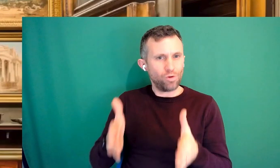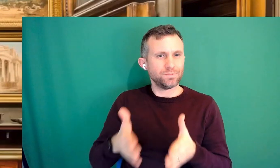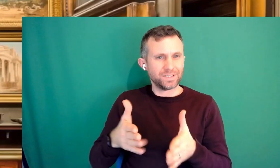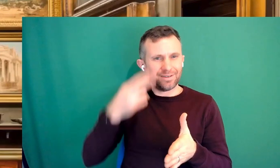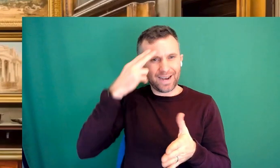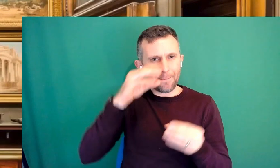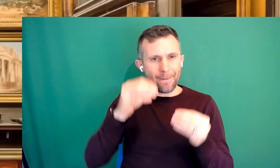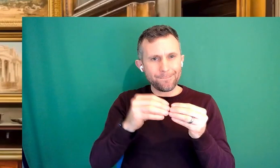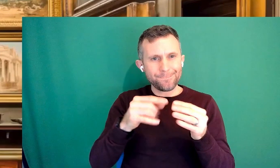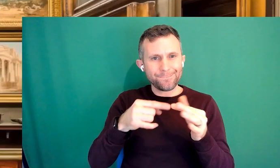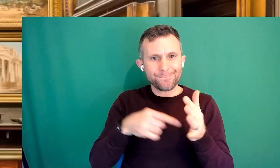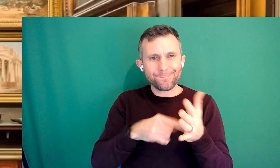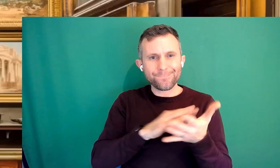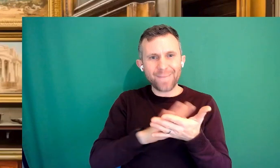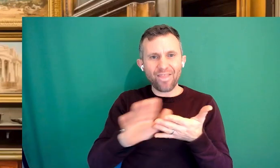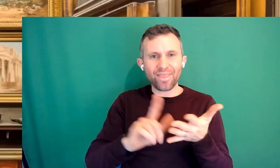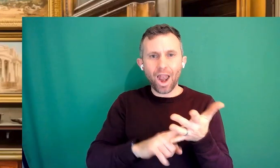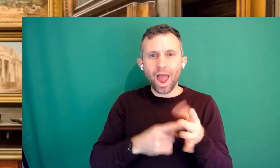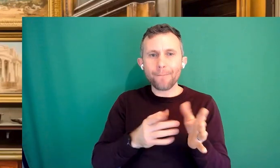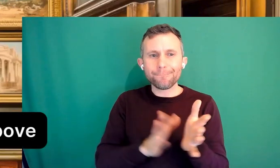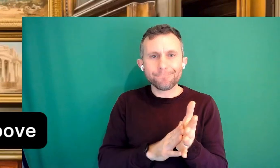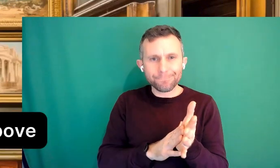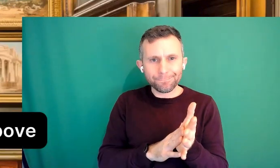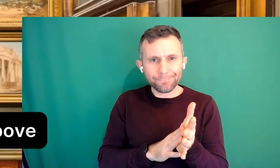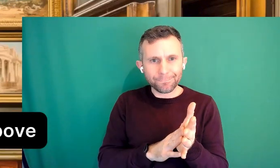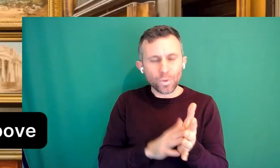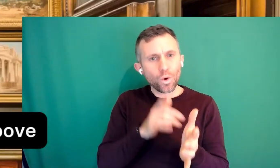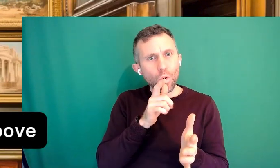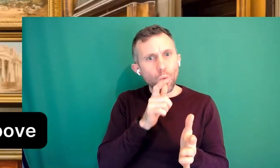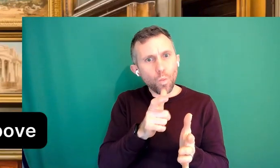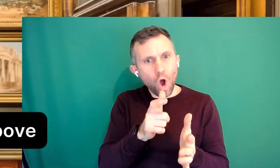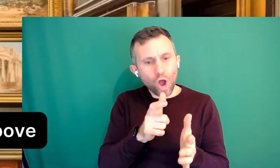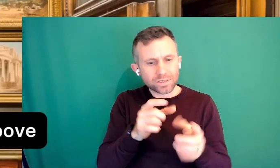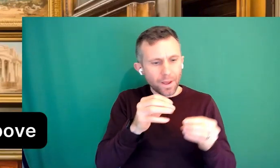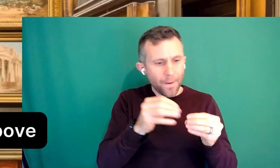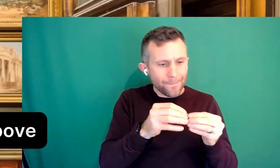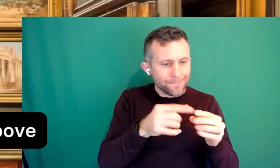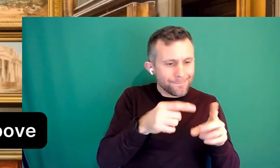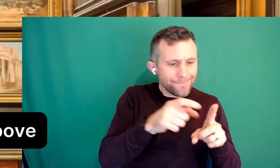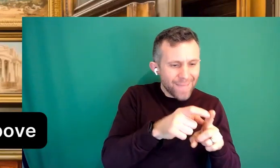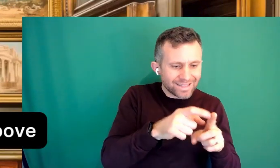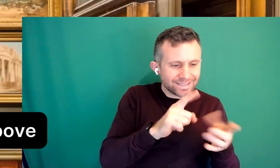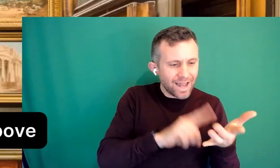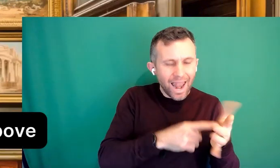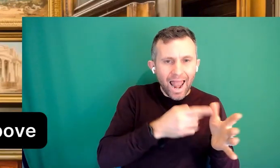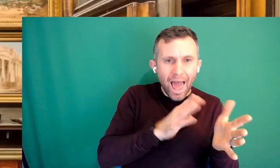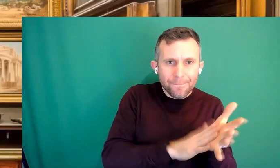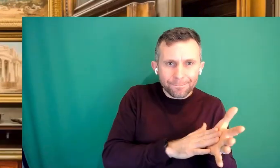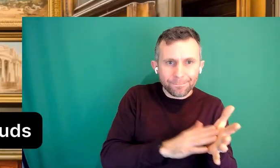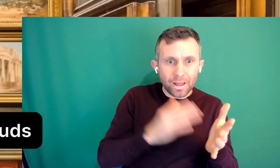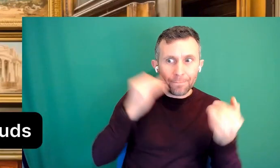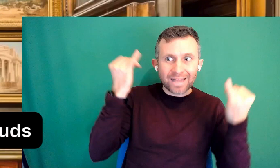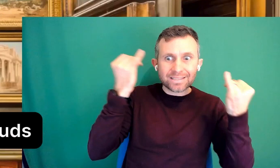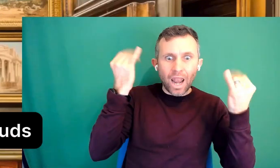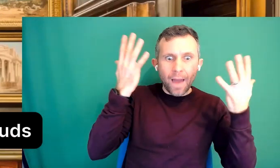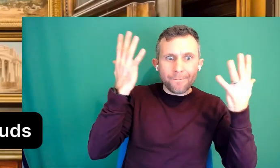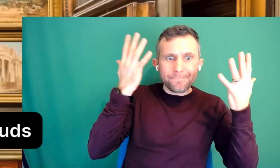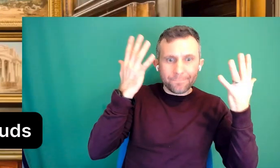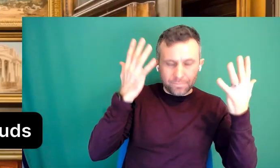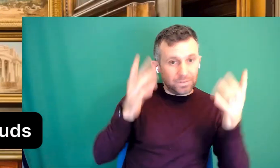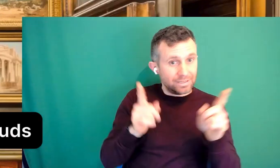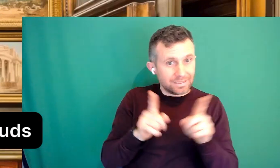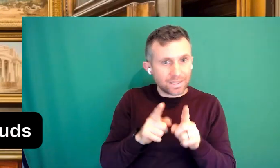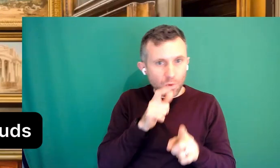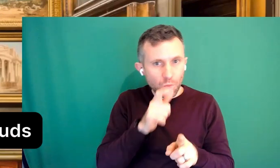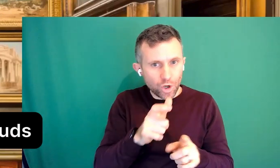the Nymph's Recess. Bright yellow light beams down from the skylight above, as if the heavens